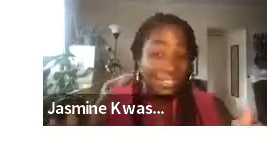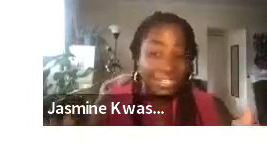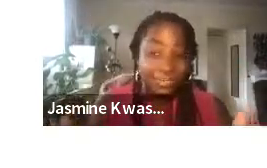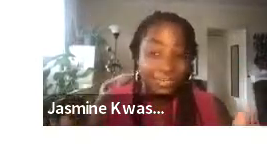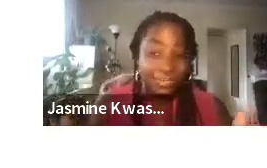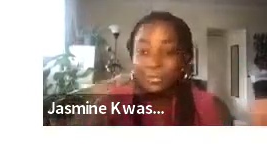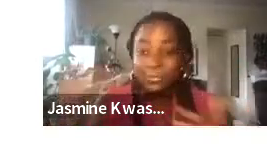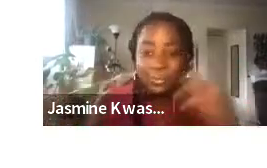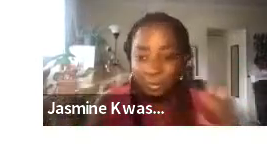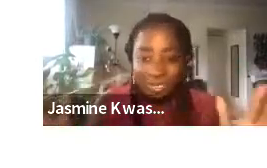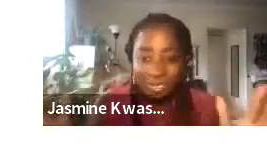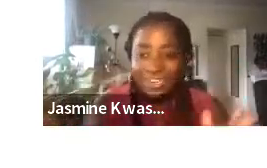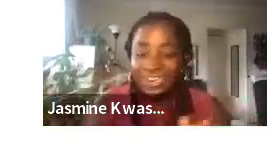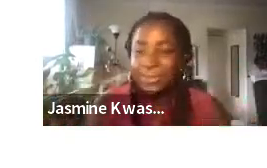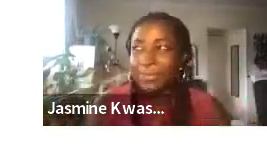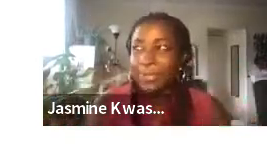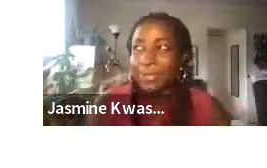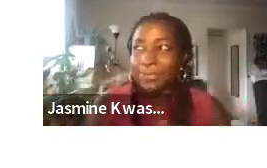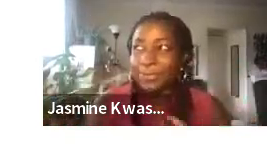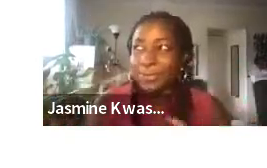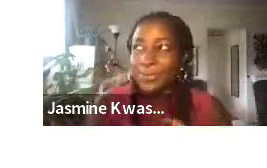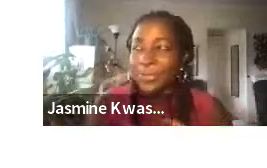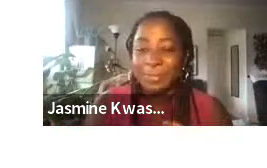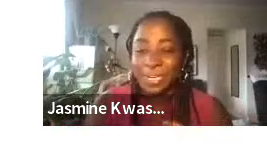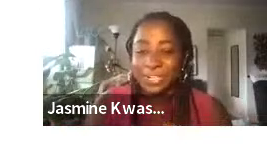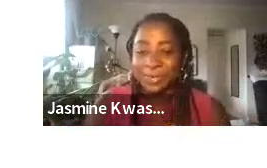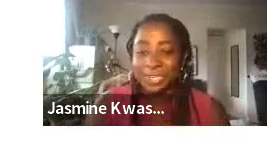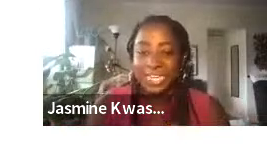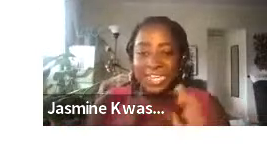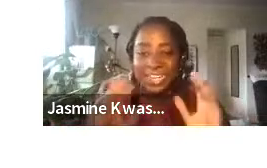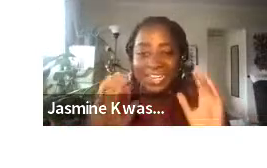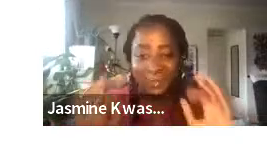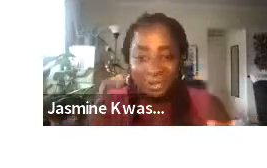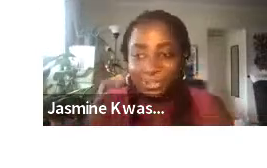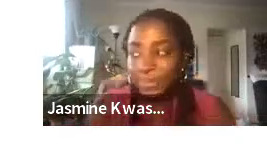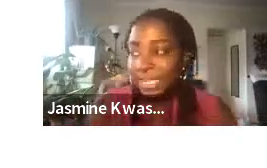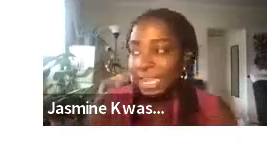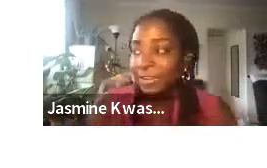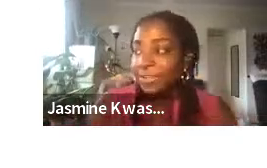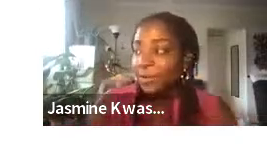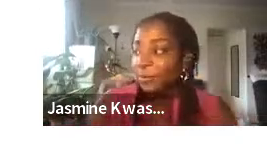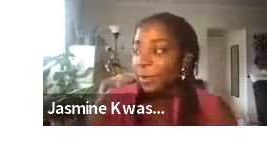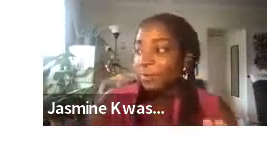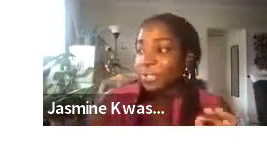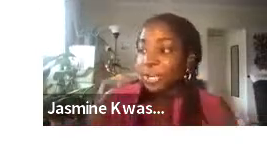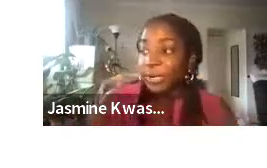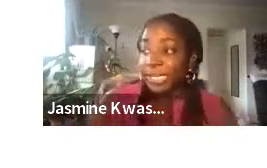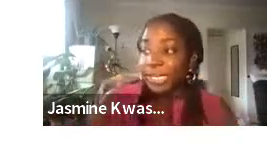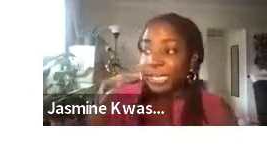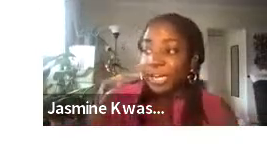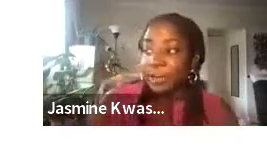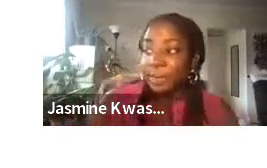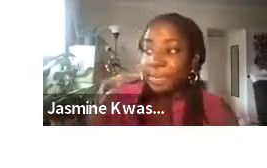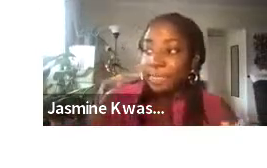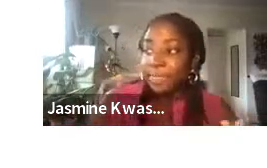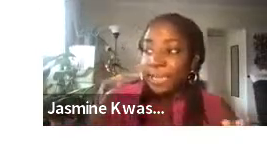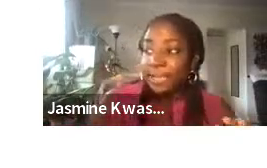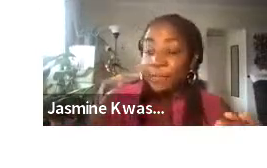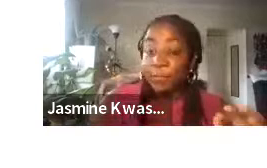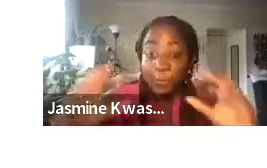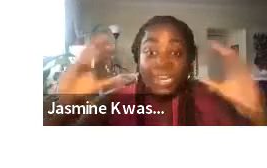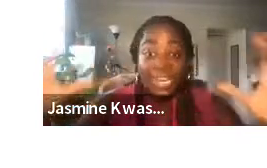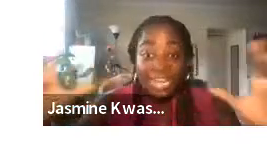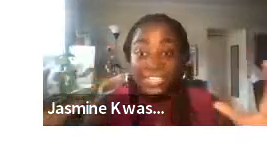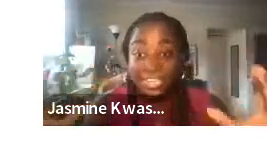It's actually in press. We're working on it. It might be under review still, I'm not sure, but it's very close to being out, where we're showing